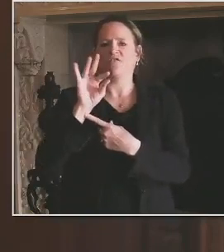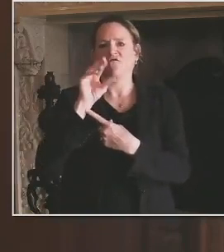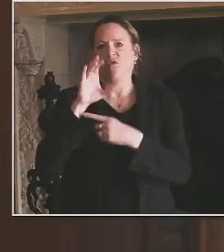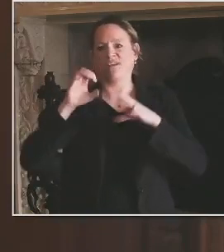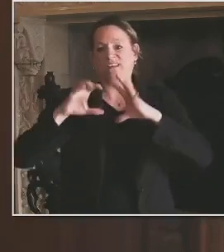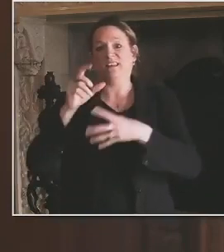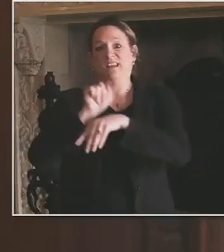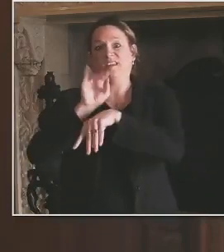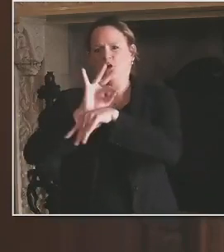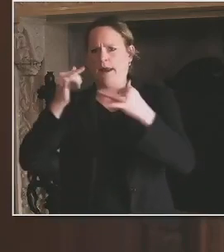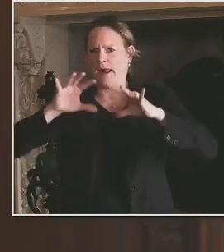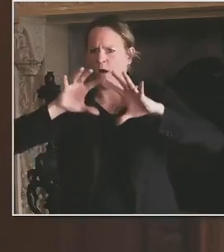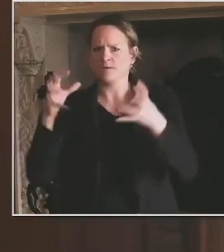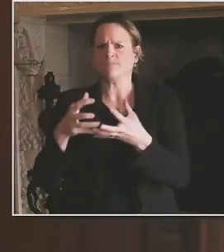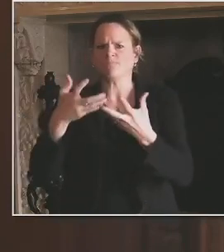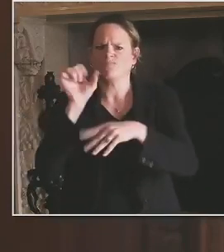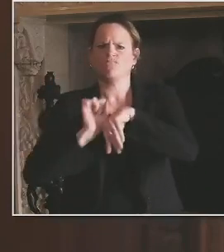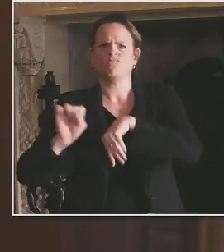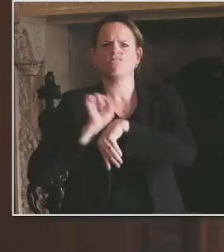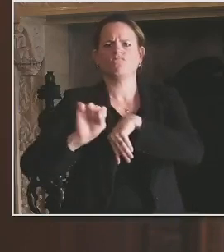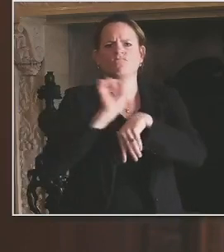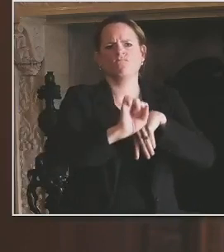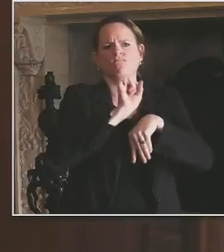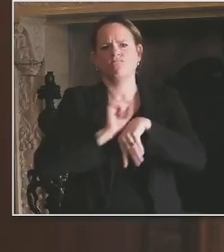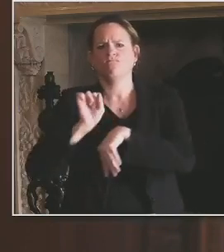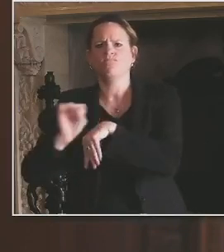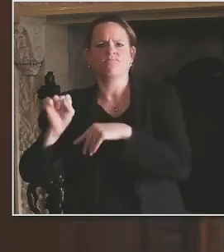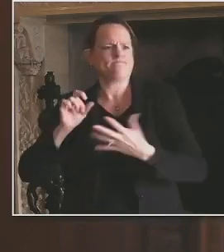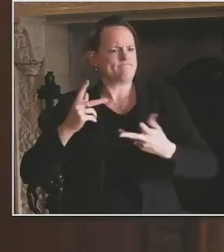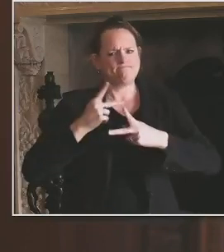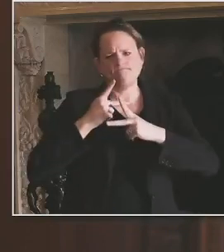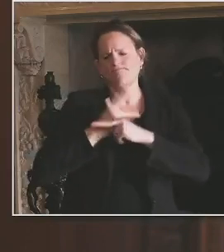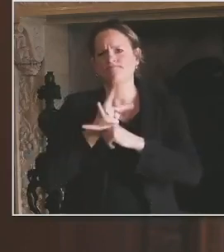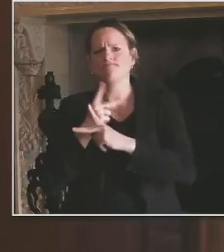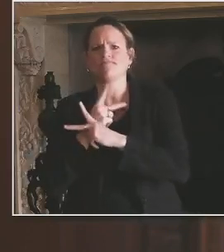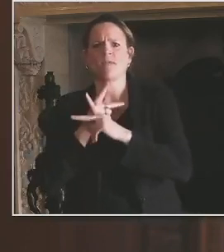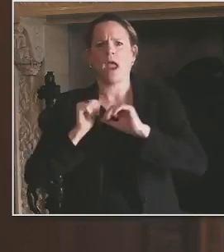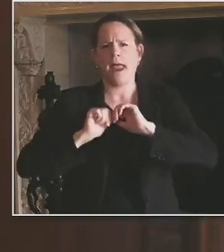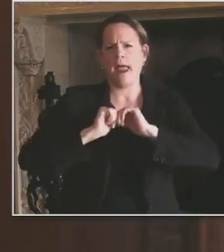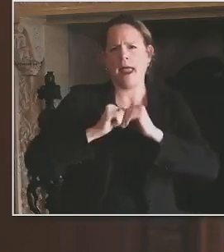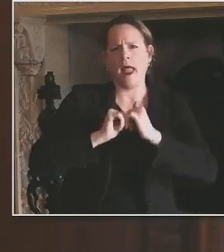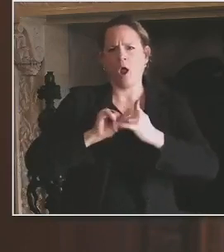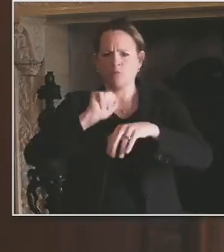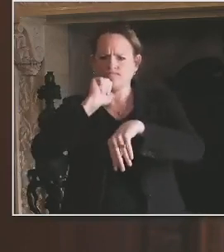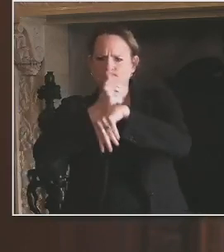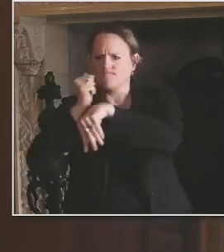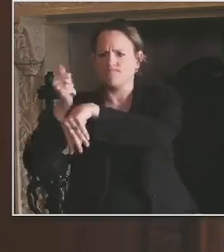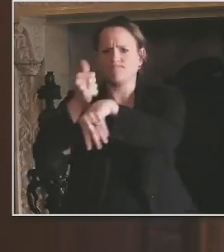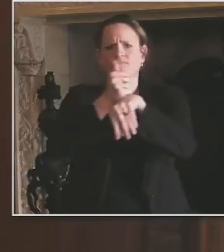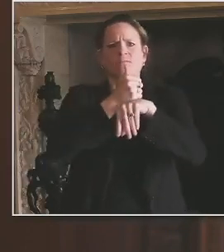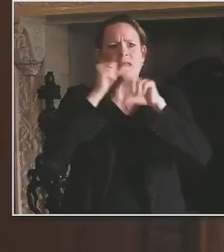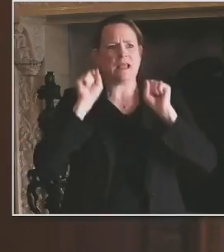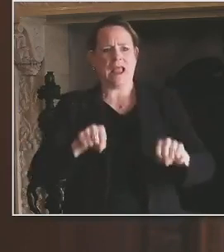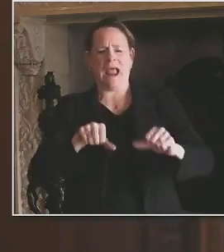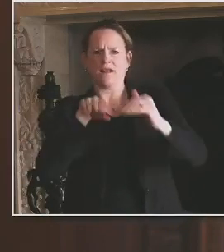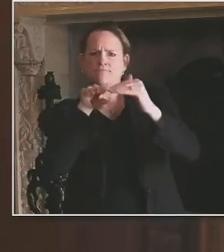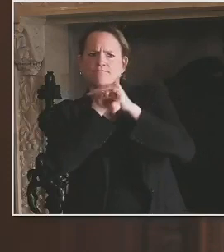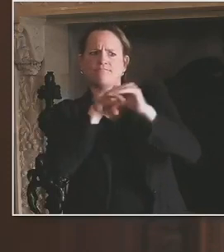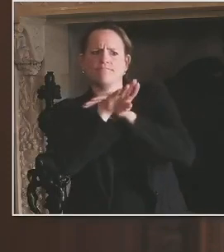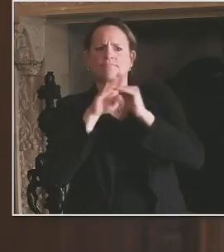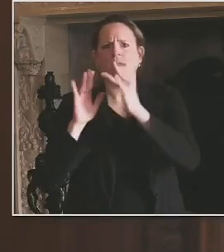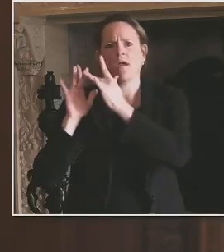finding innovative, creative solutions to the broadband disparities in our state. This group is comprised